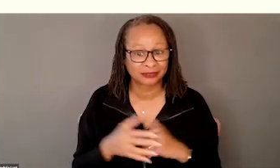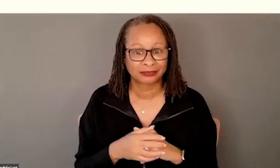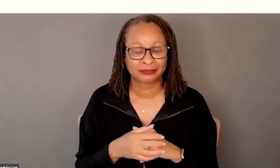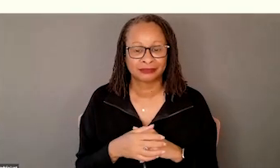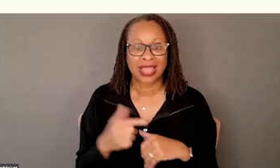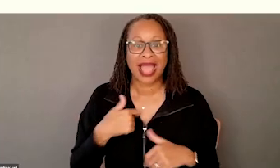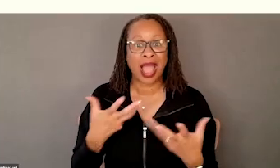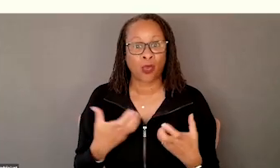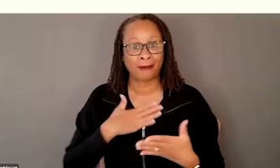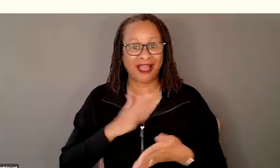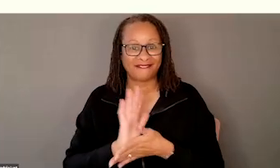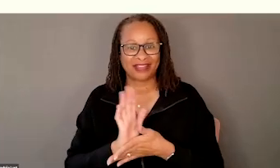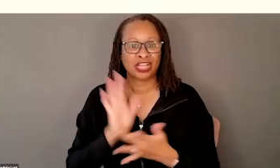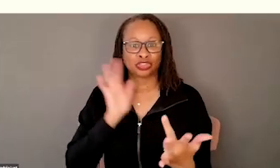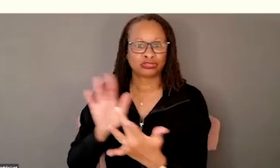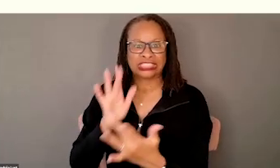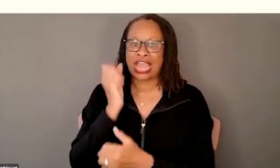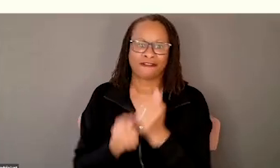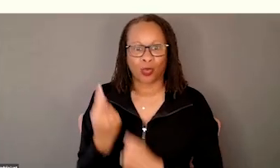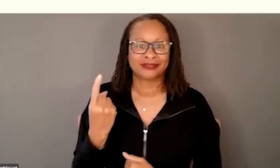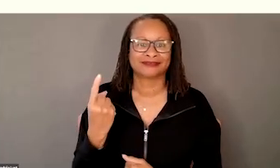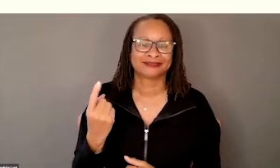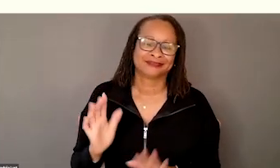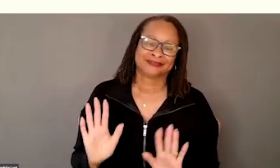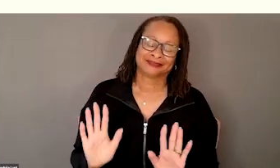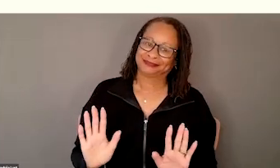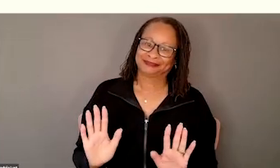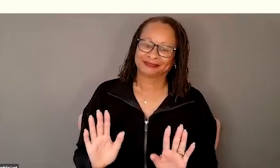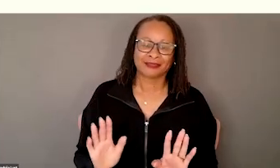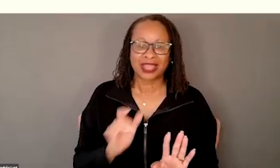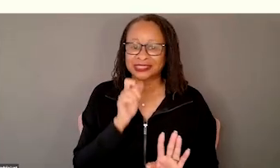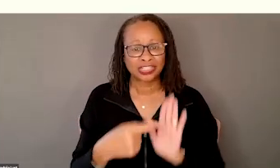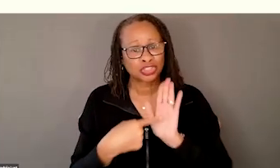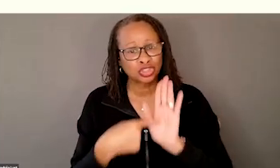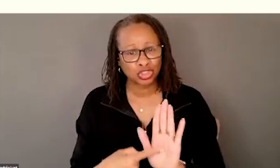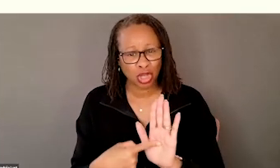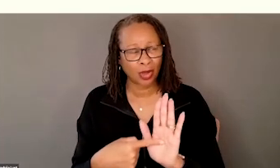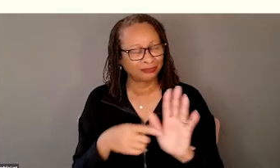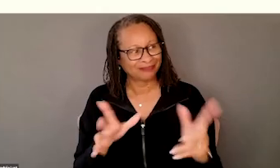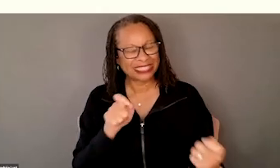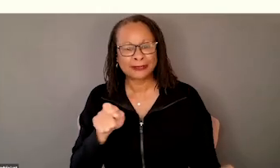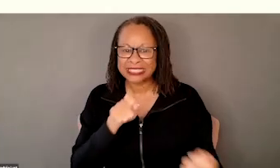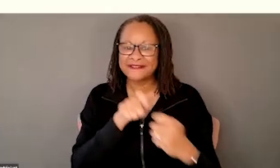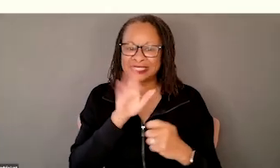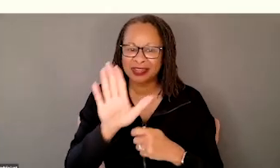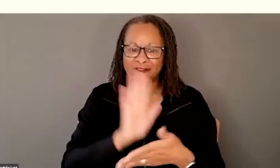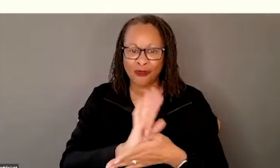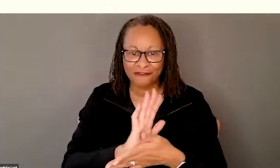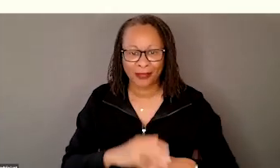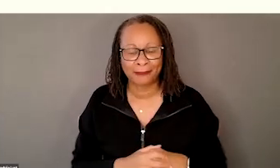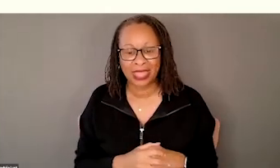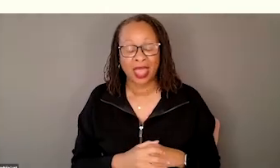I want my film to reach everyone, right? It doesn't show the discernment that you have of course,